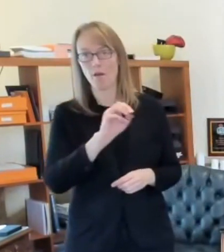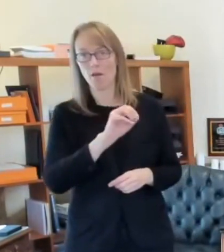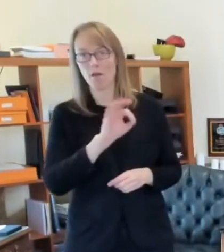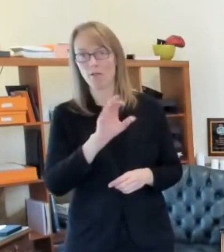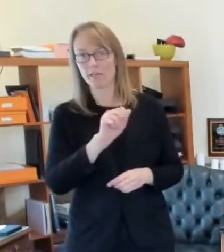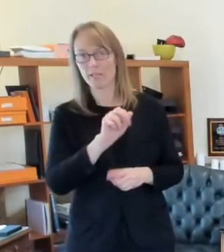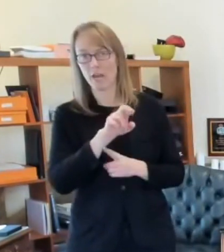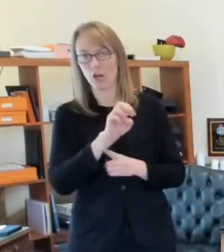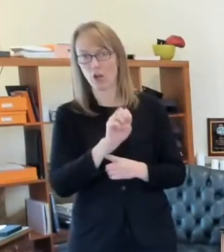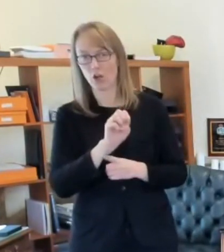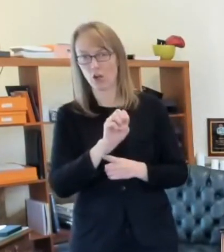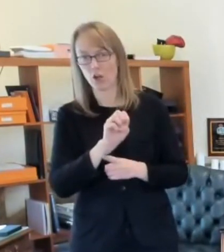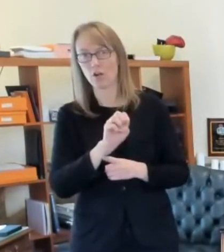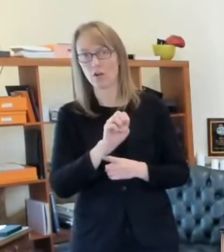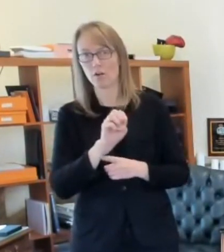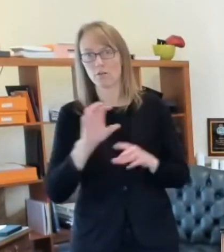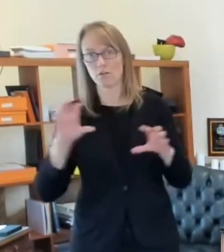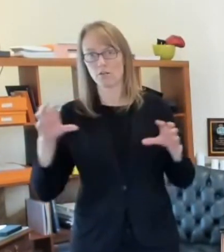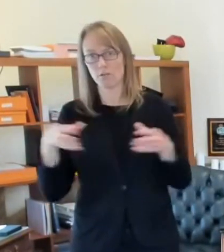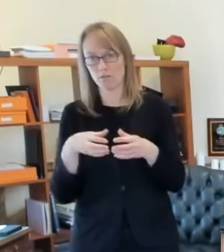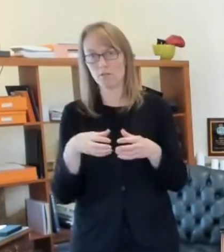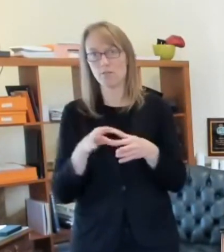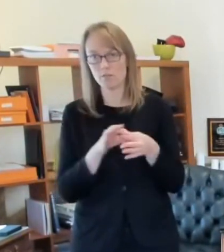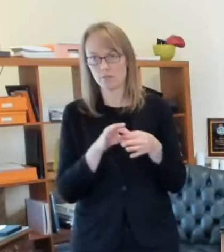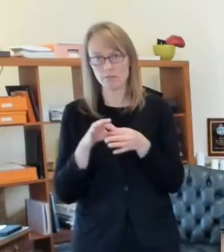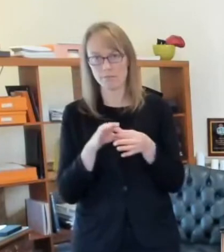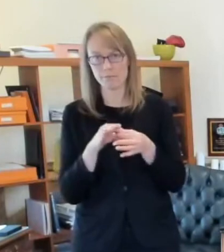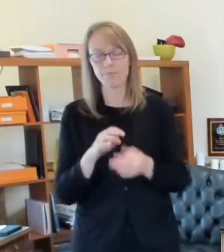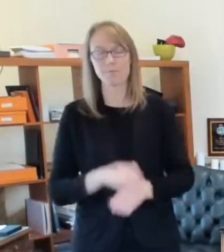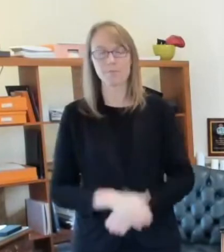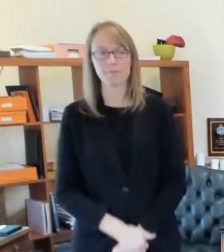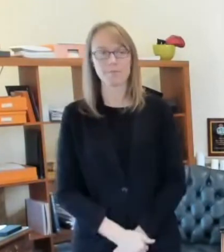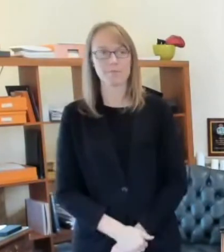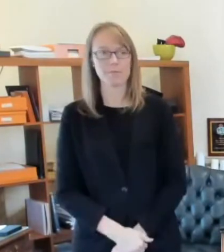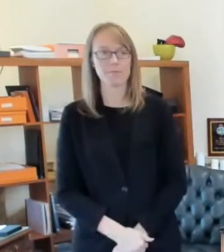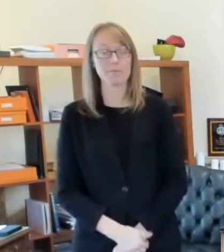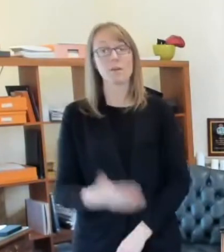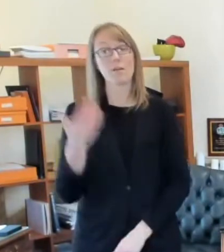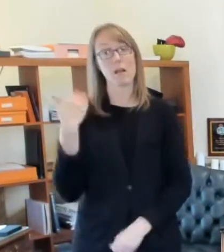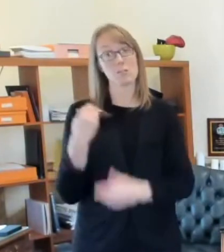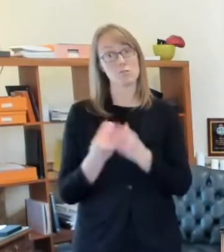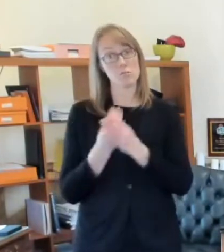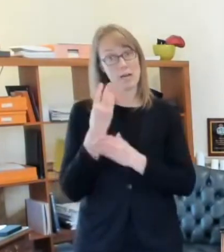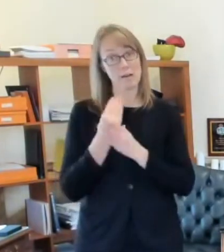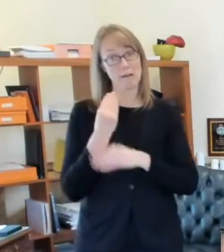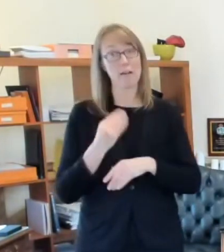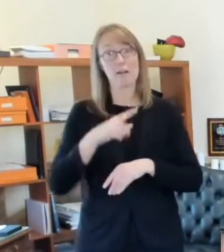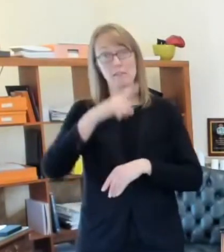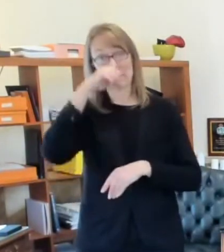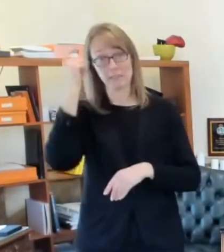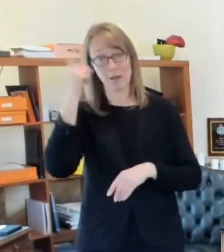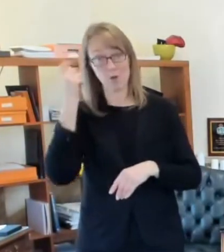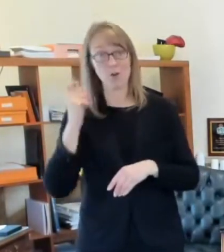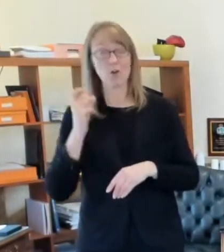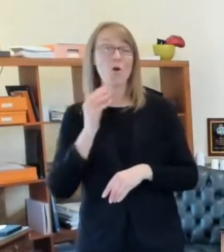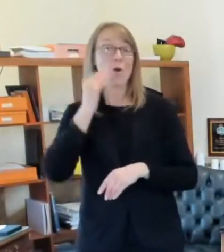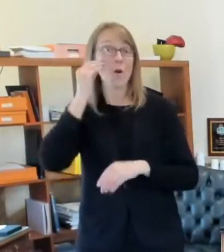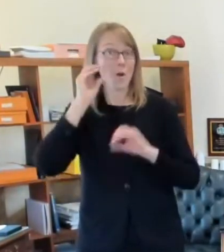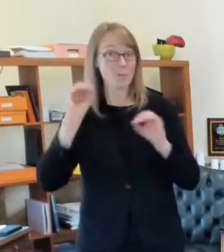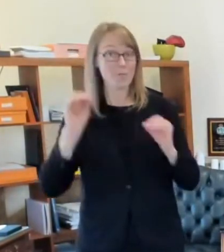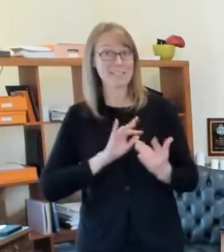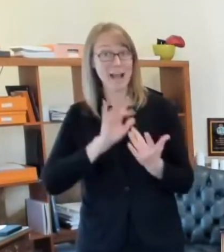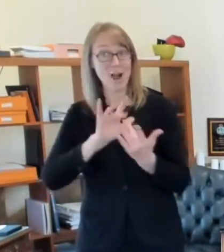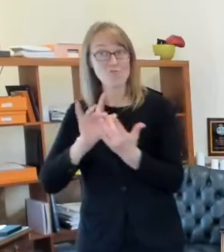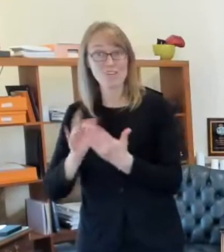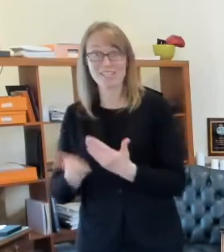for today. So over the spring and the summer, the city expanded their homeless outreach with shelters and